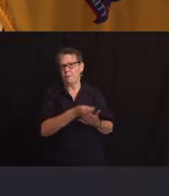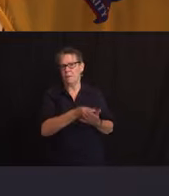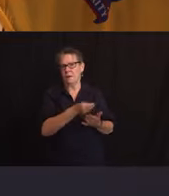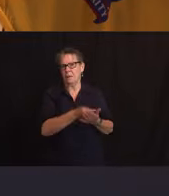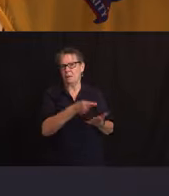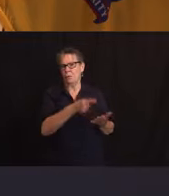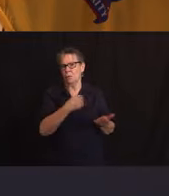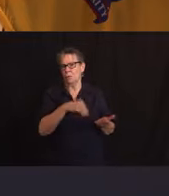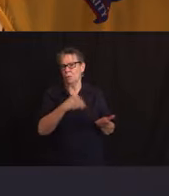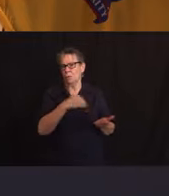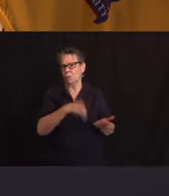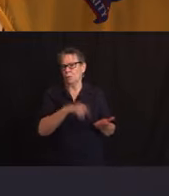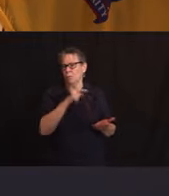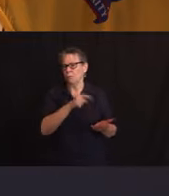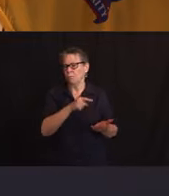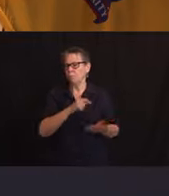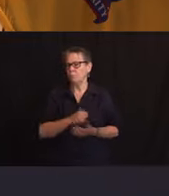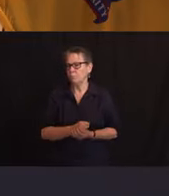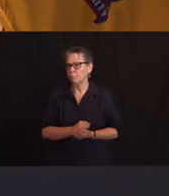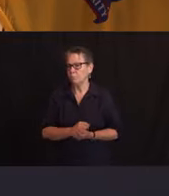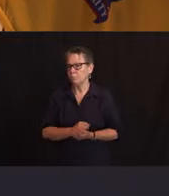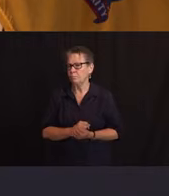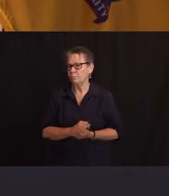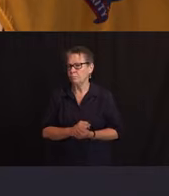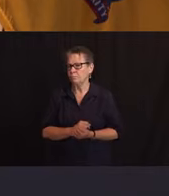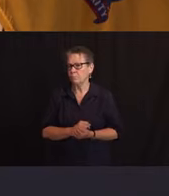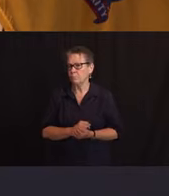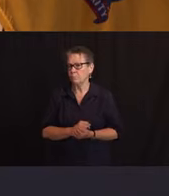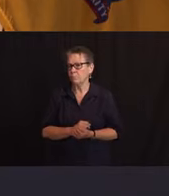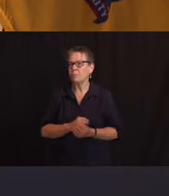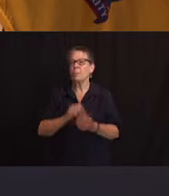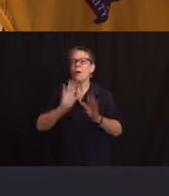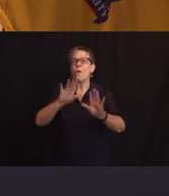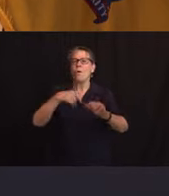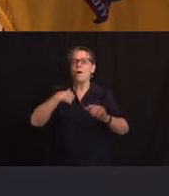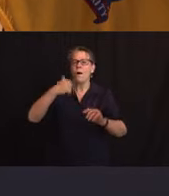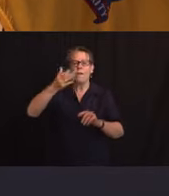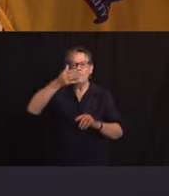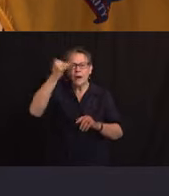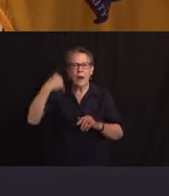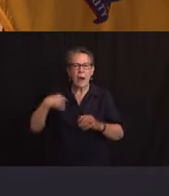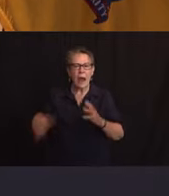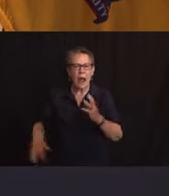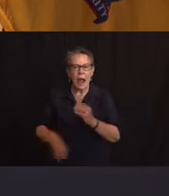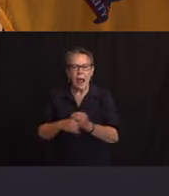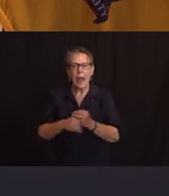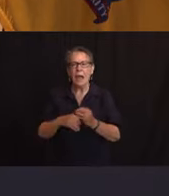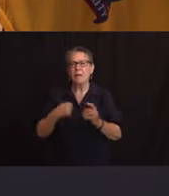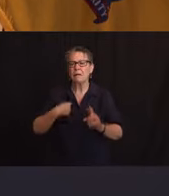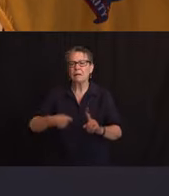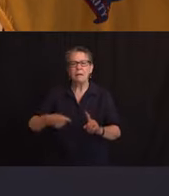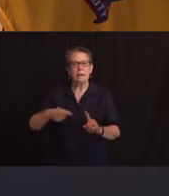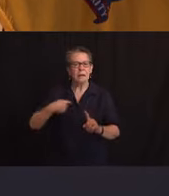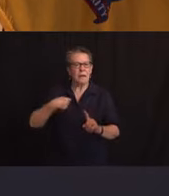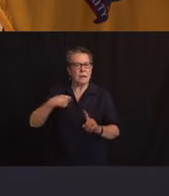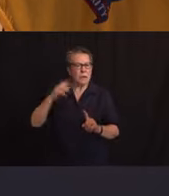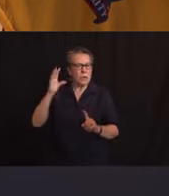With that, I didn't say this earlier, but I assume that we will, and you should assume that we'll be on